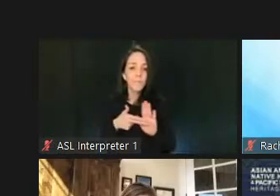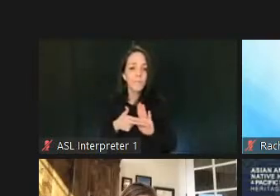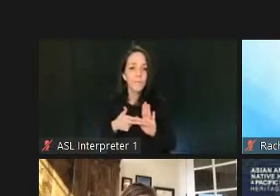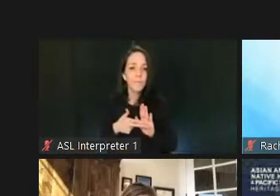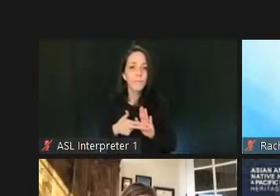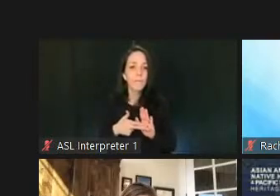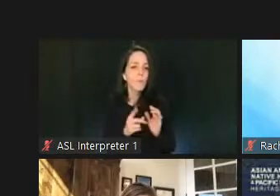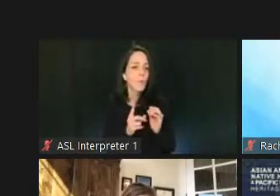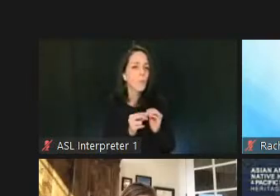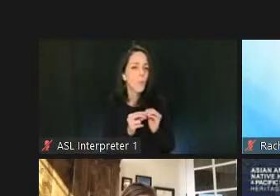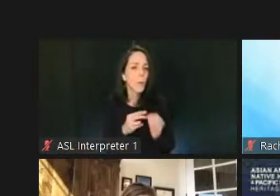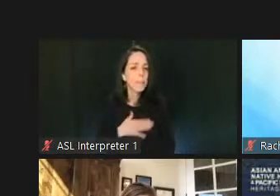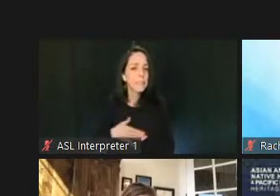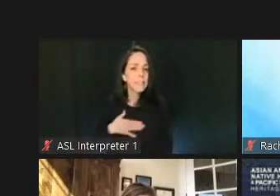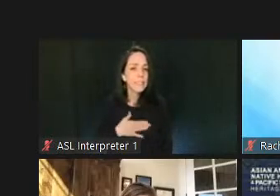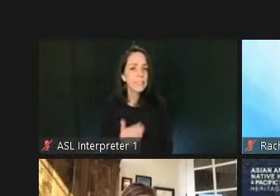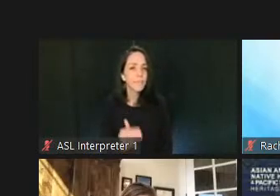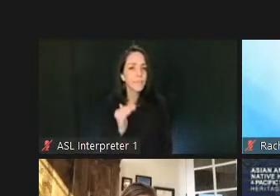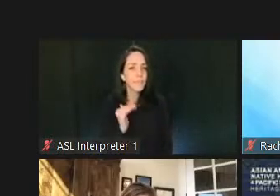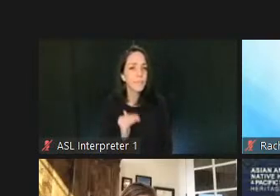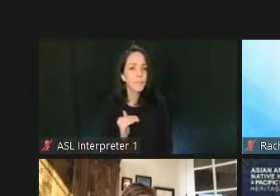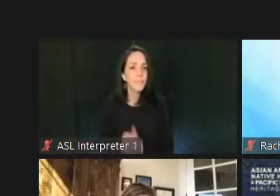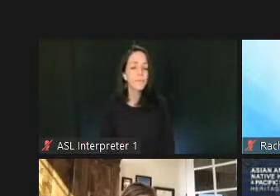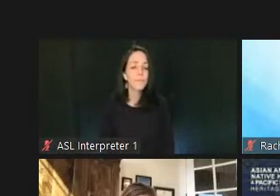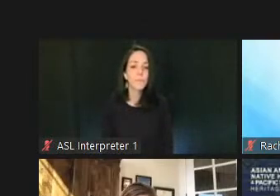One more, please.